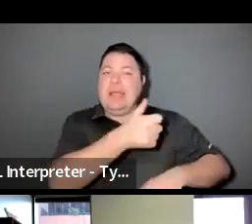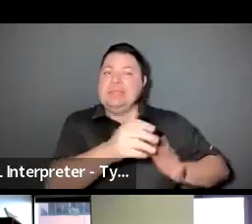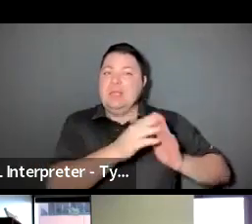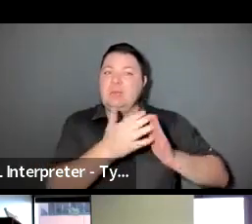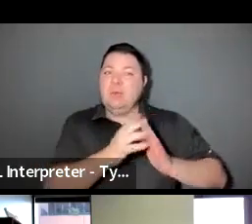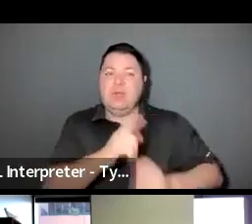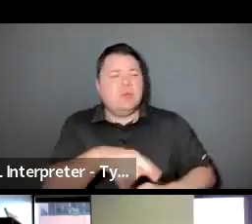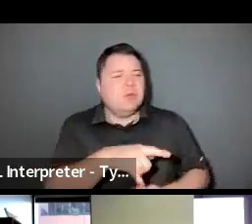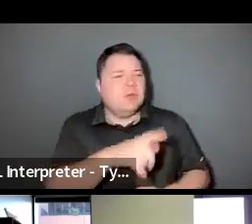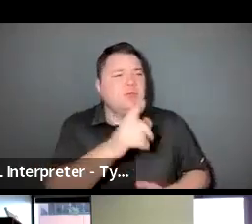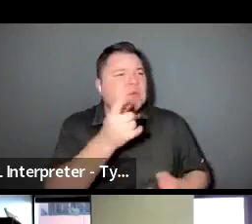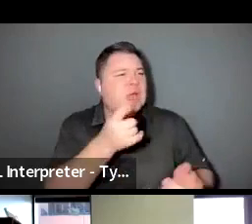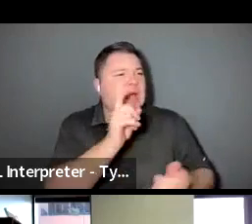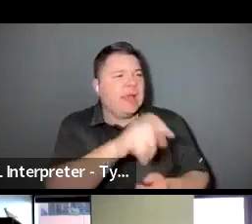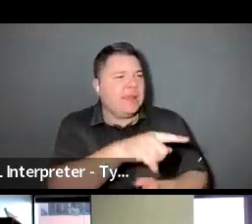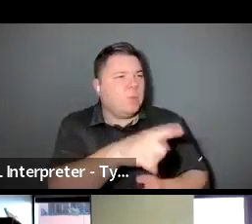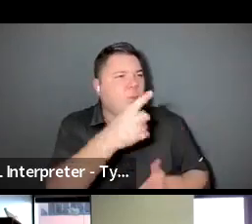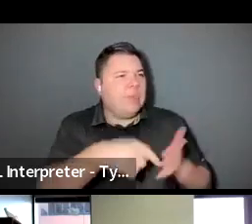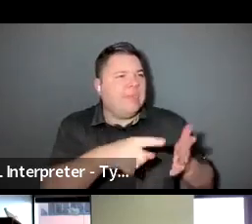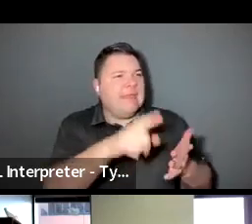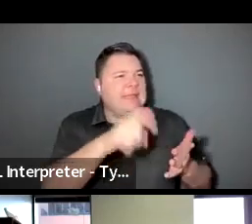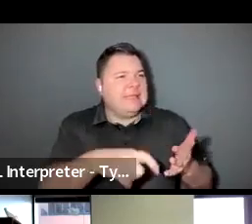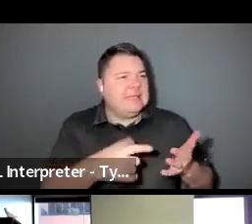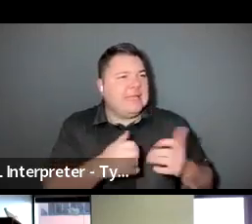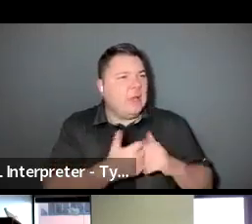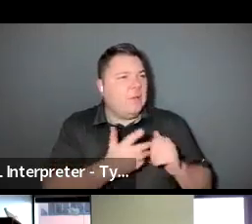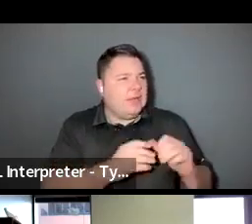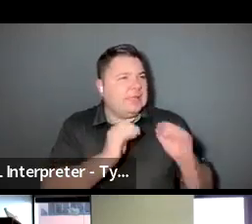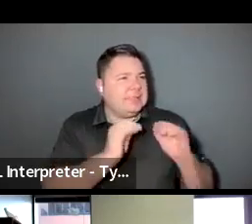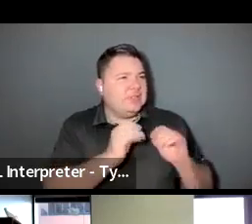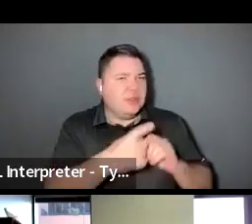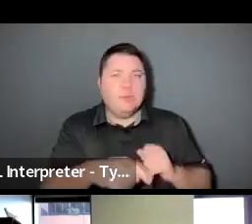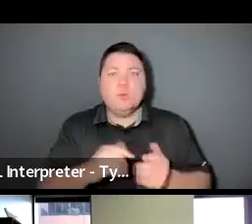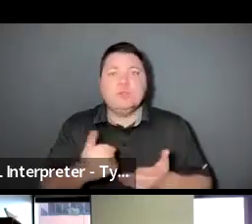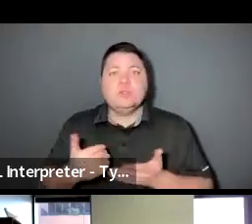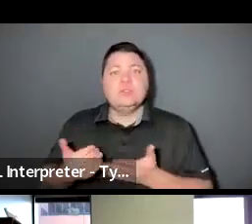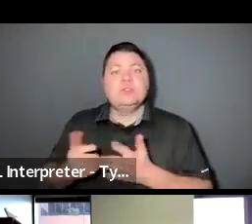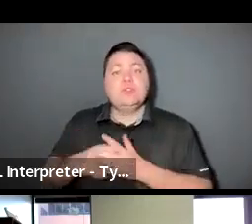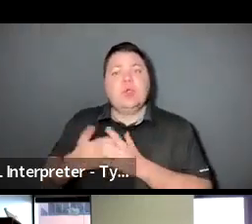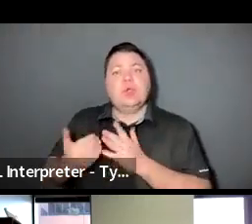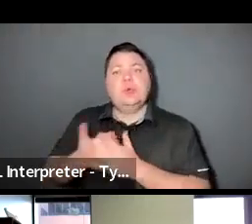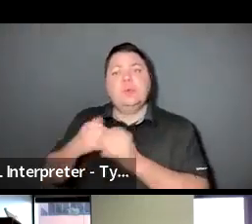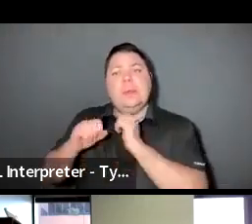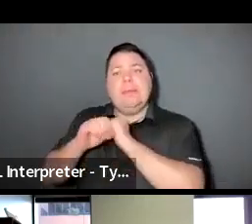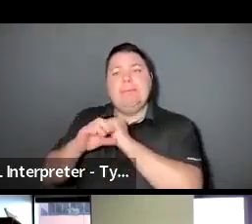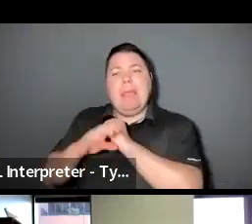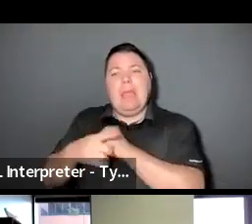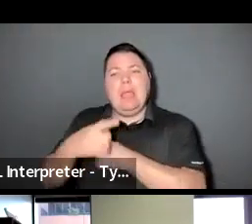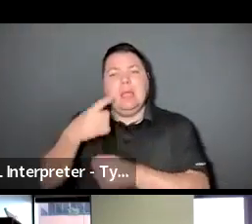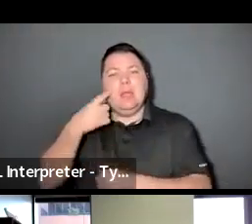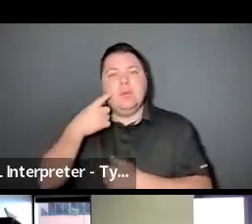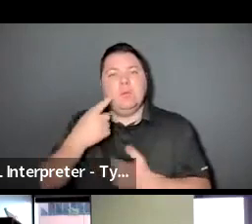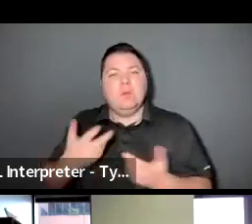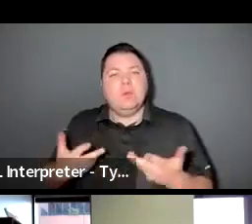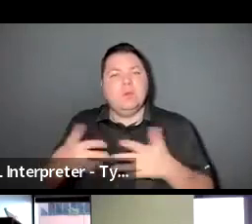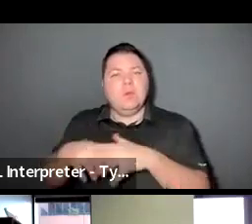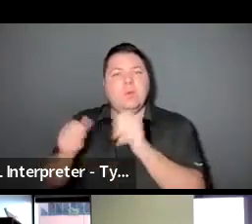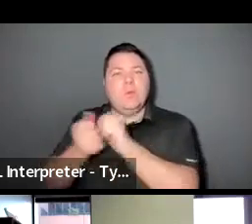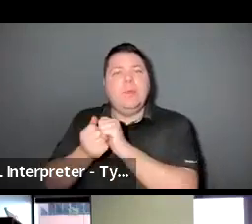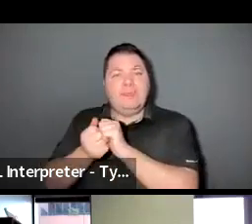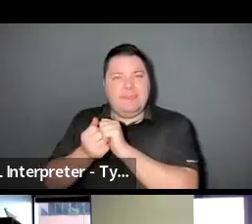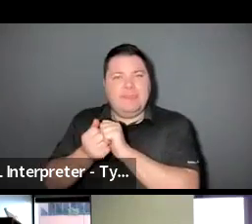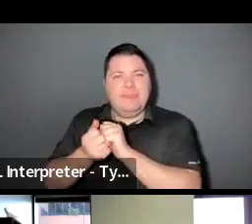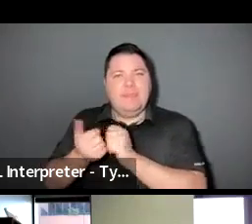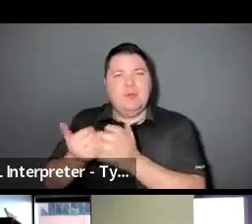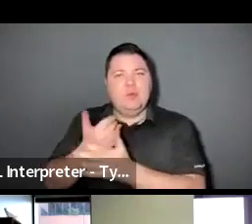and where I need to educate them. We're going to start a new campaign, which is in conjunction with the new